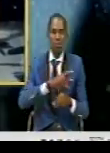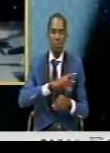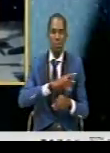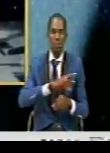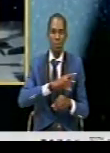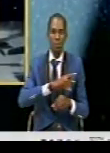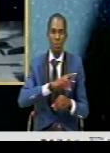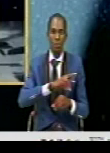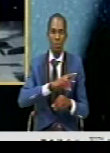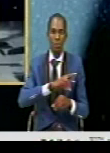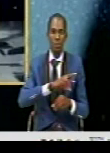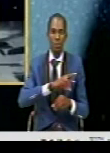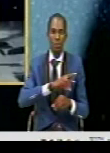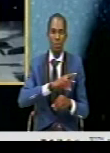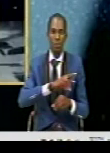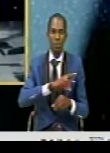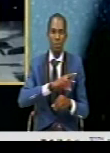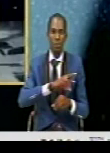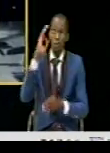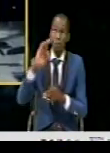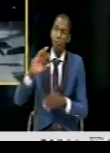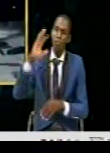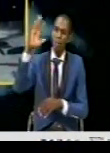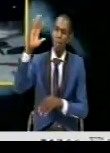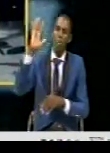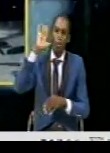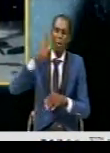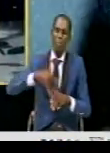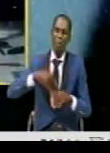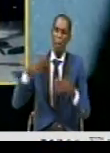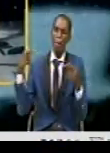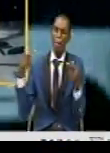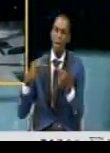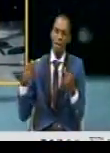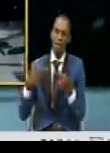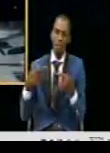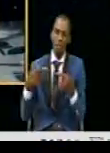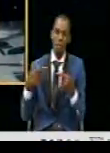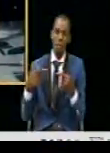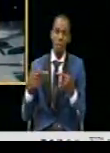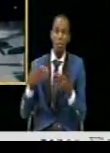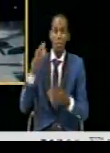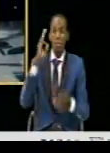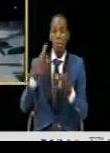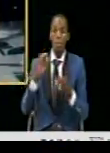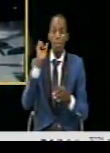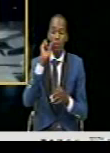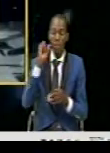Just a fact. I will have this hand.